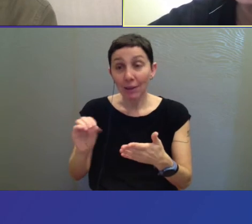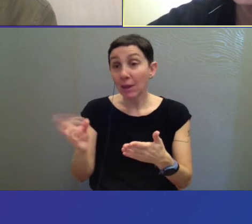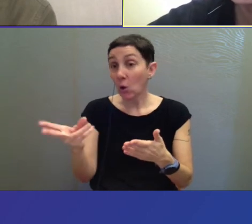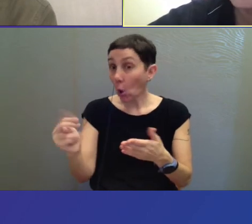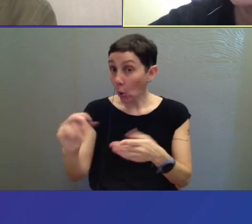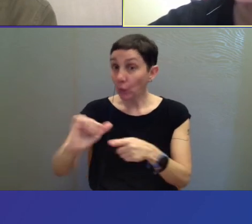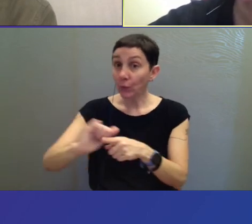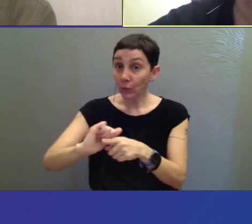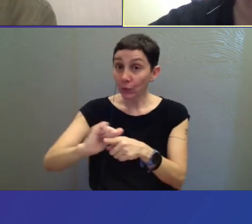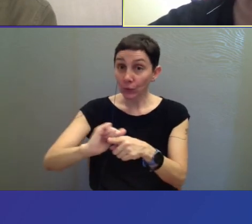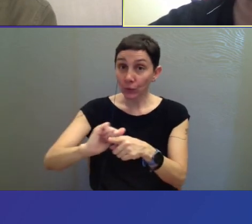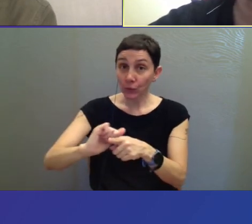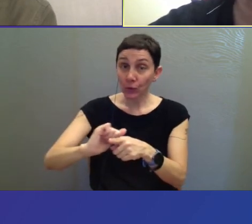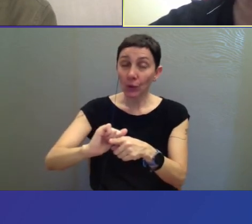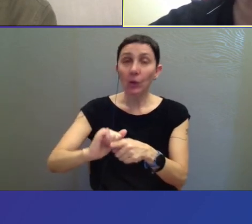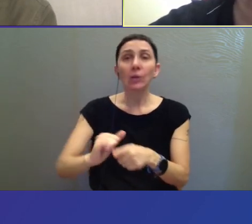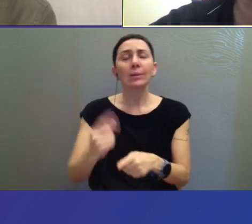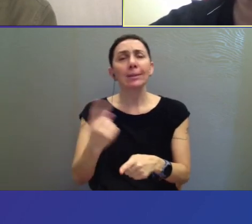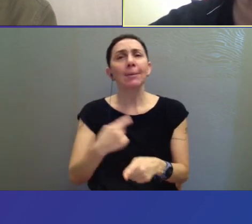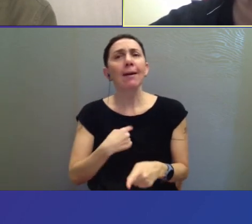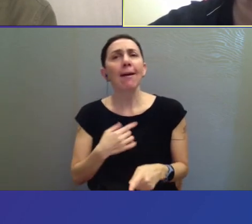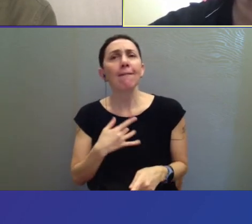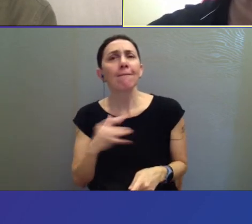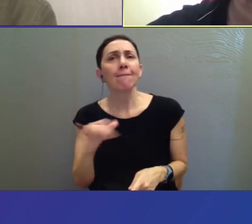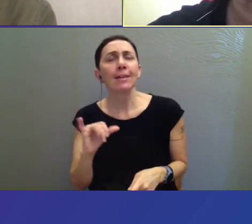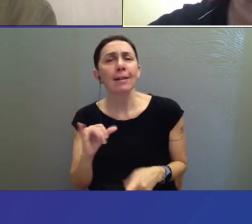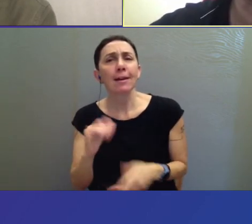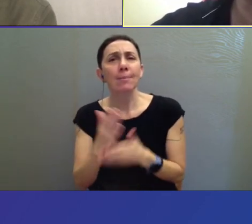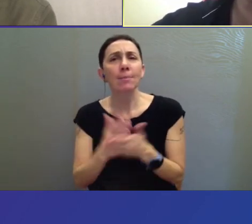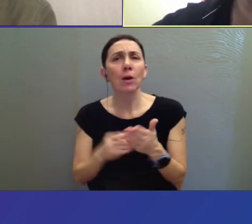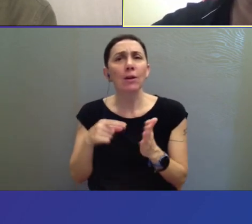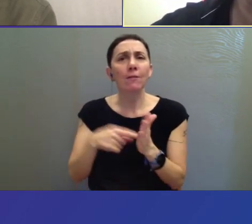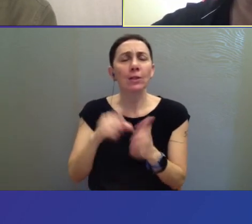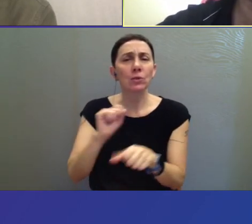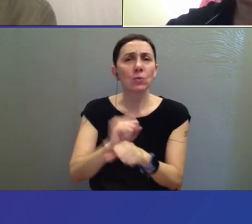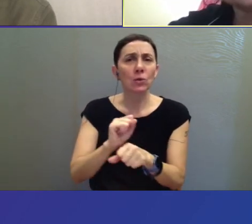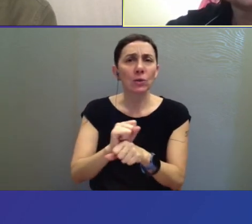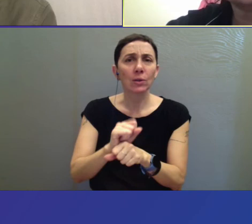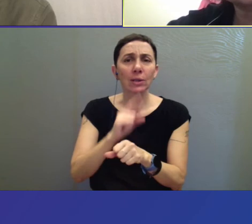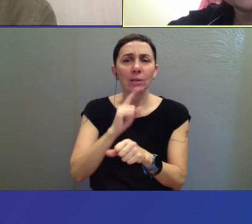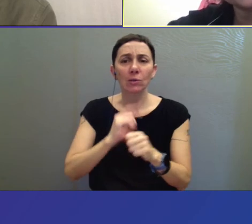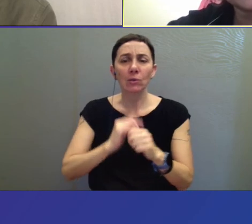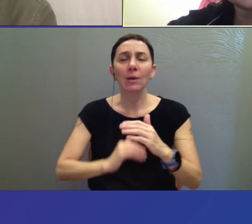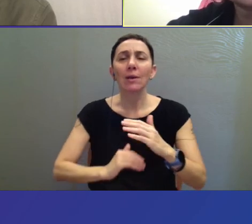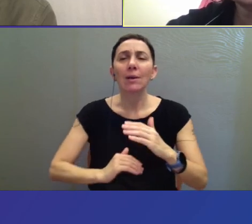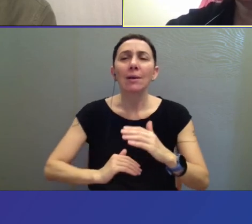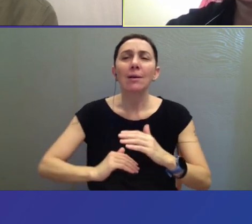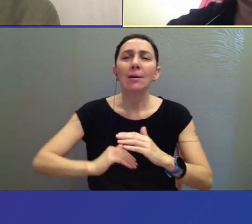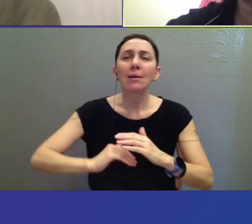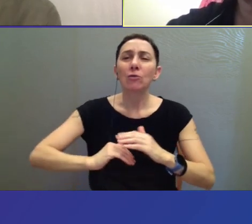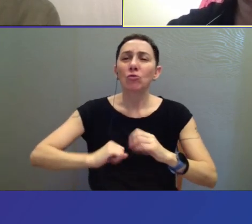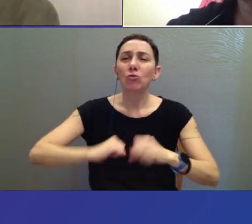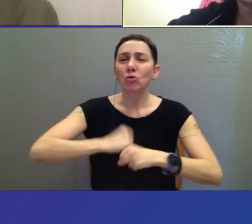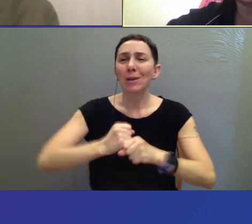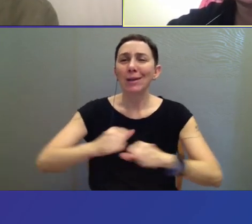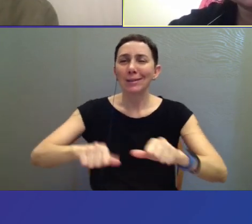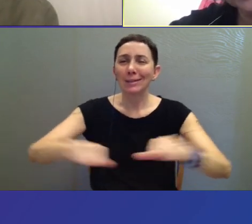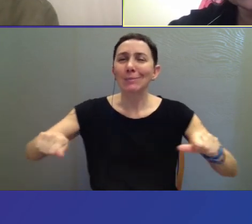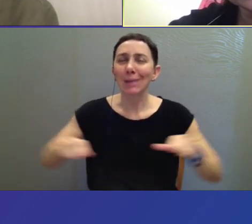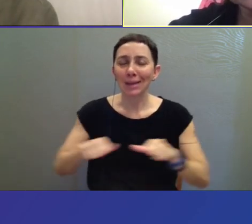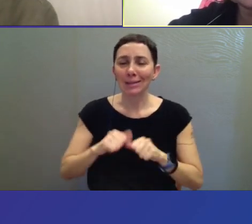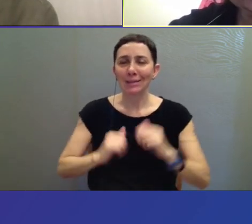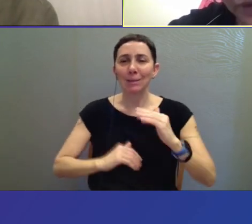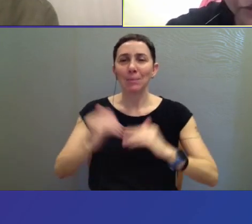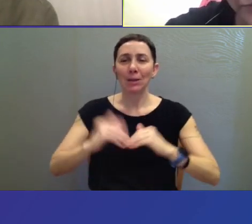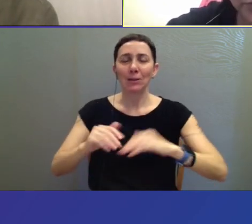there is something, I feel like part of the work is to build platforms. Part of our generation's work has